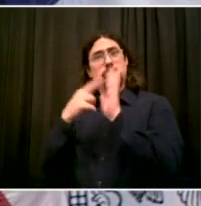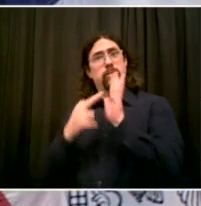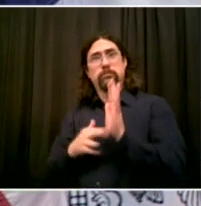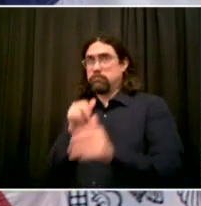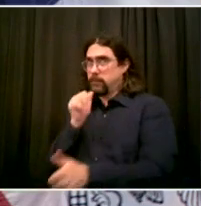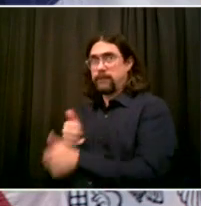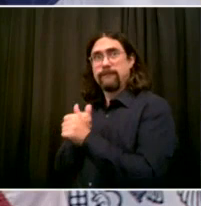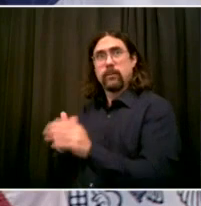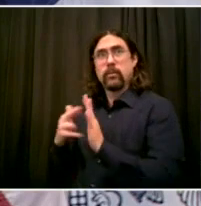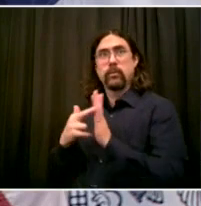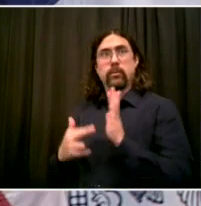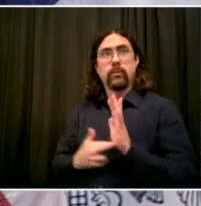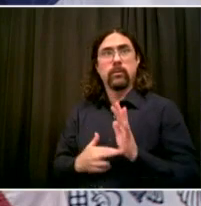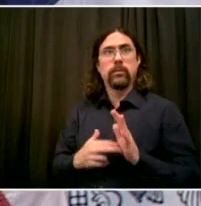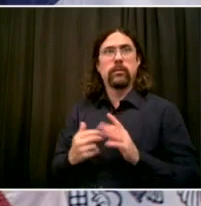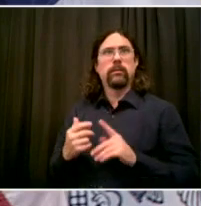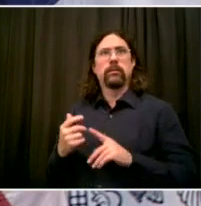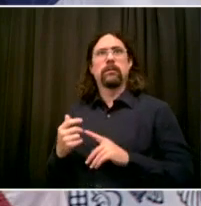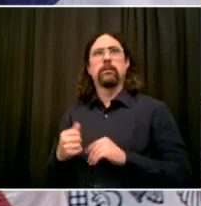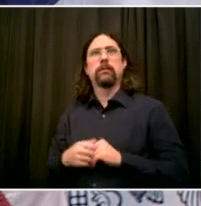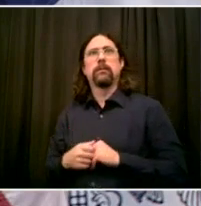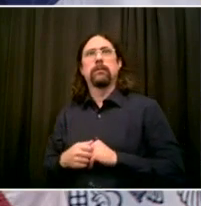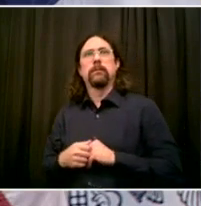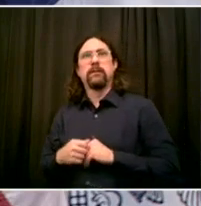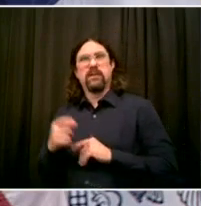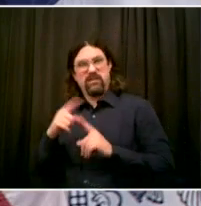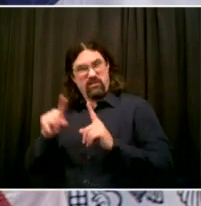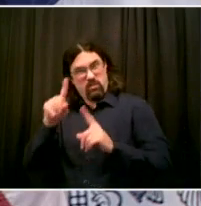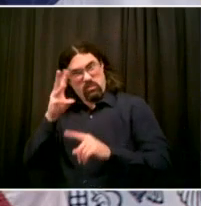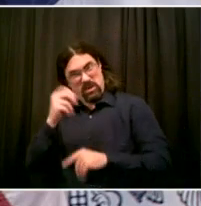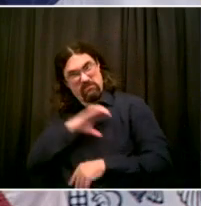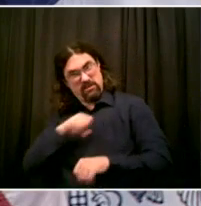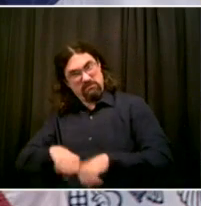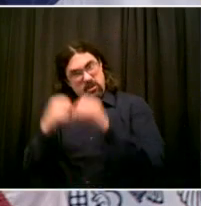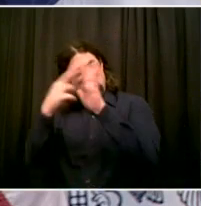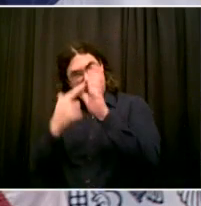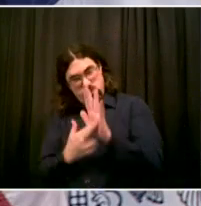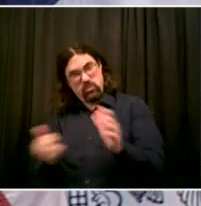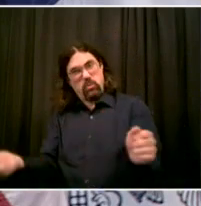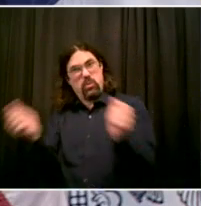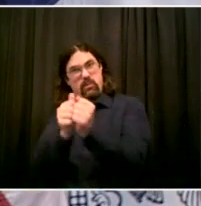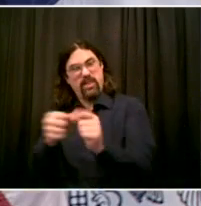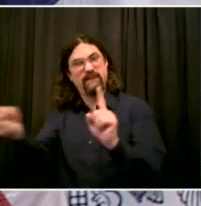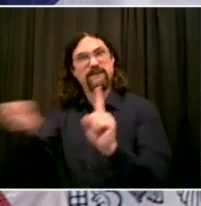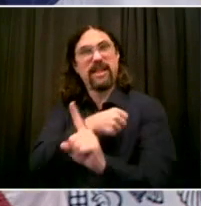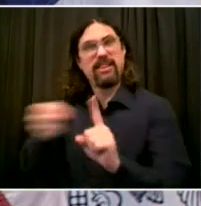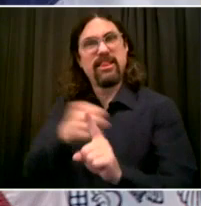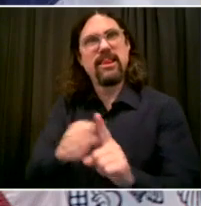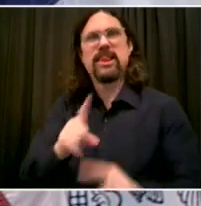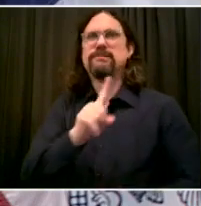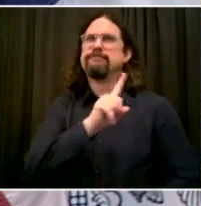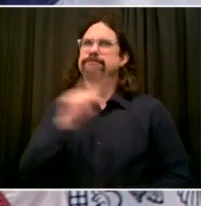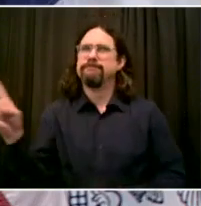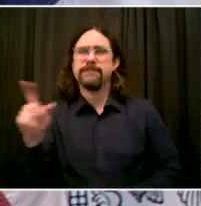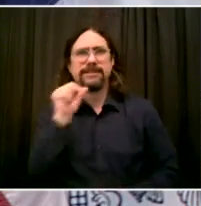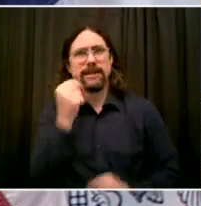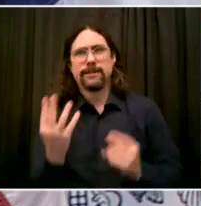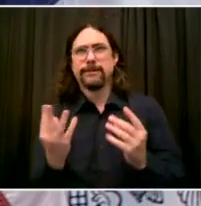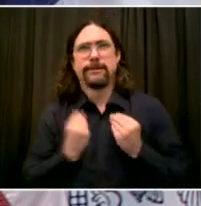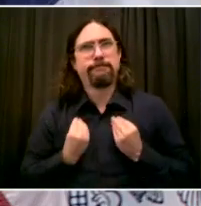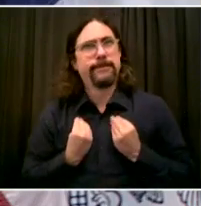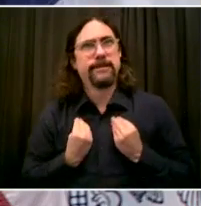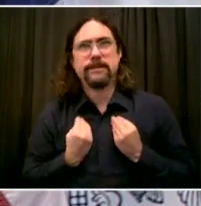be constantly aware of the high standard that they are held to and to stick to it. I truly believe the vast majority